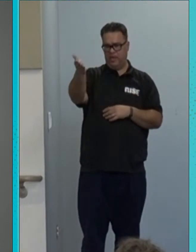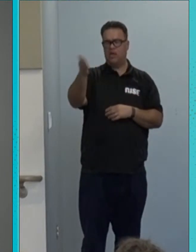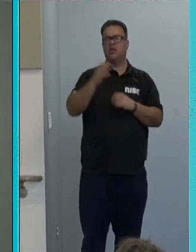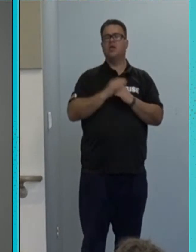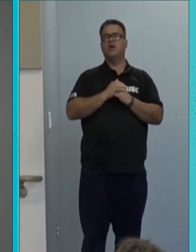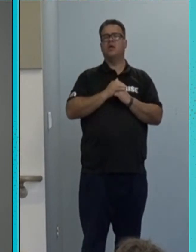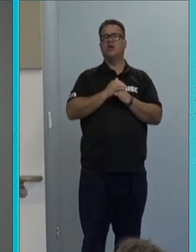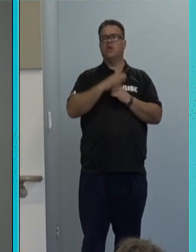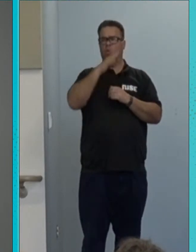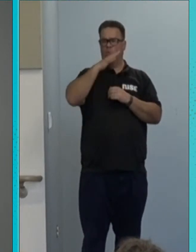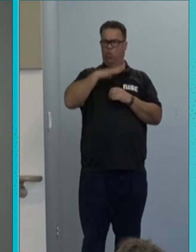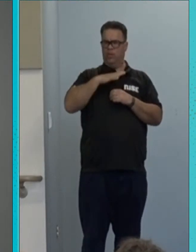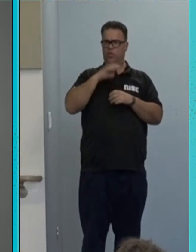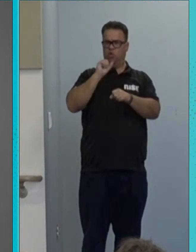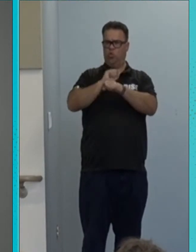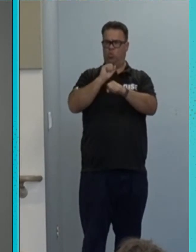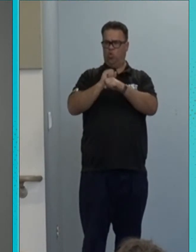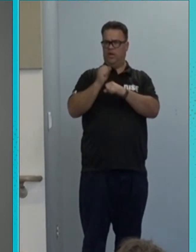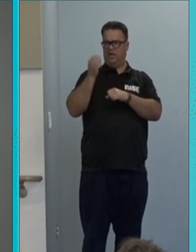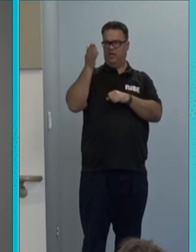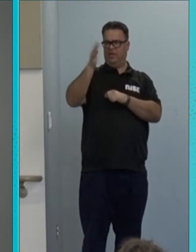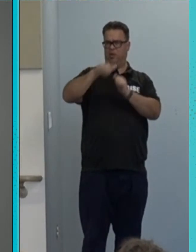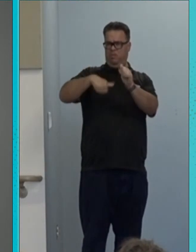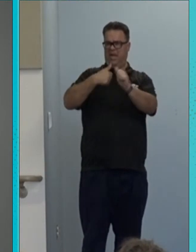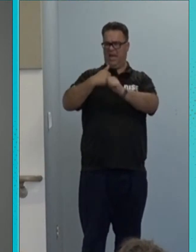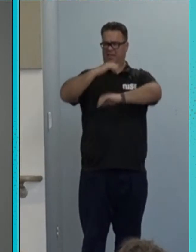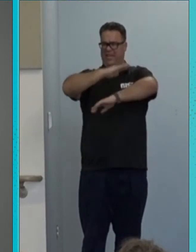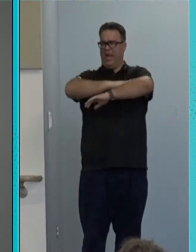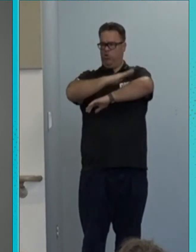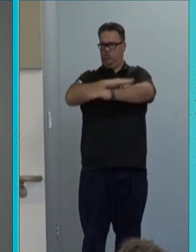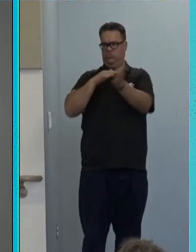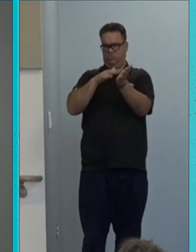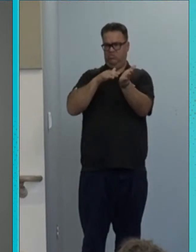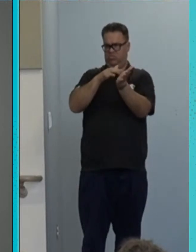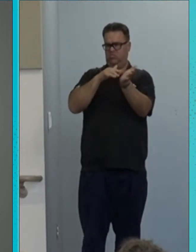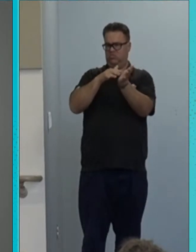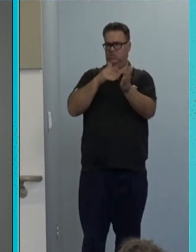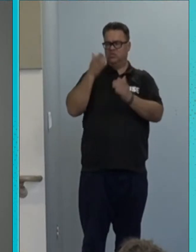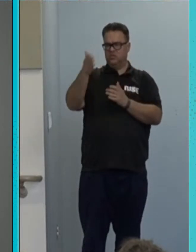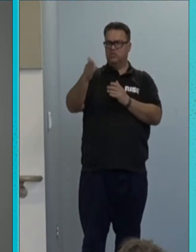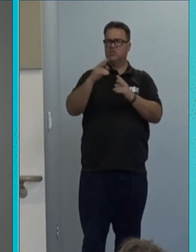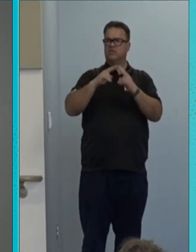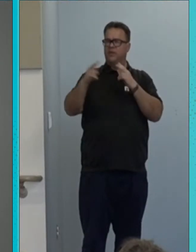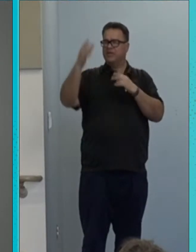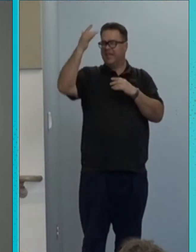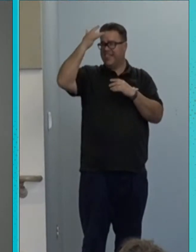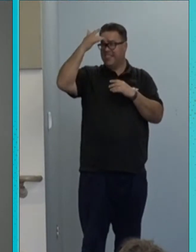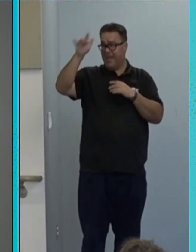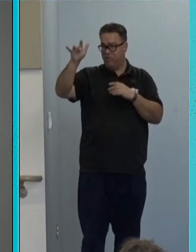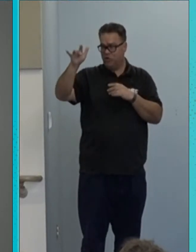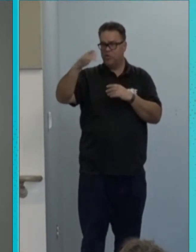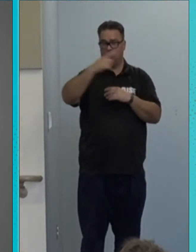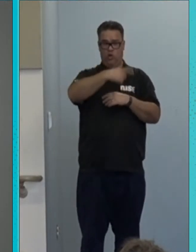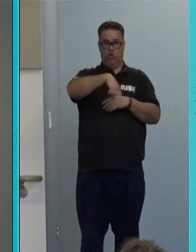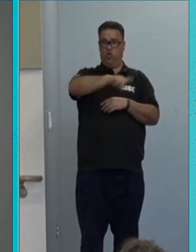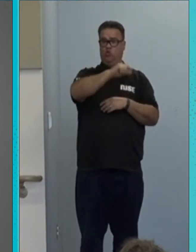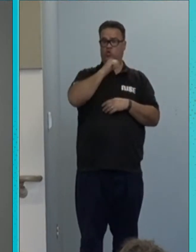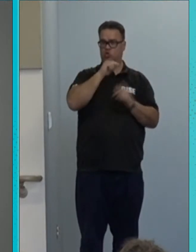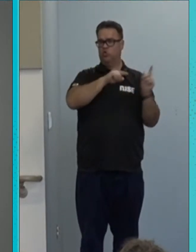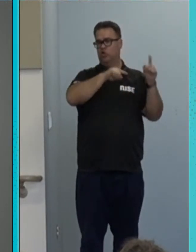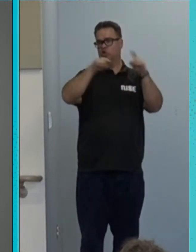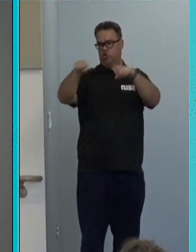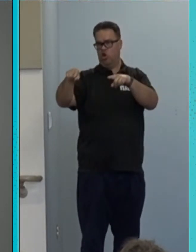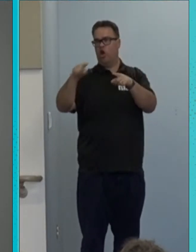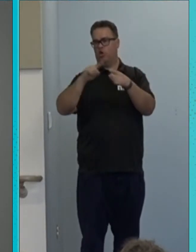the woman who was working behind the counter was very clever, because those of you who've been to